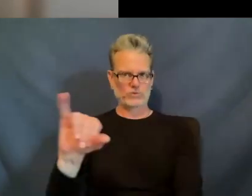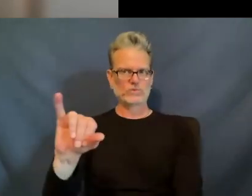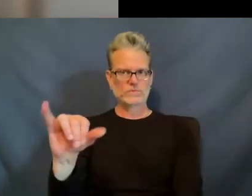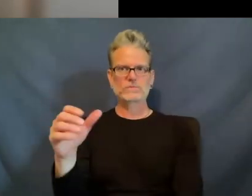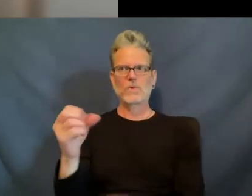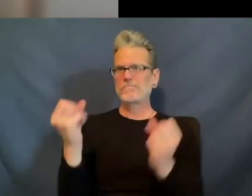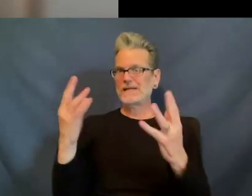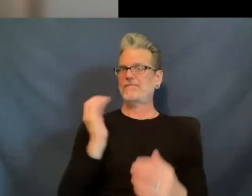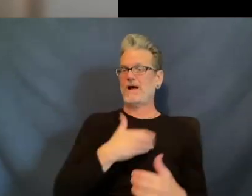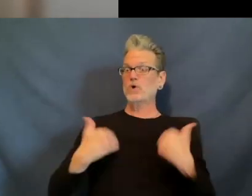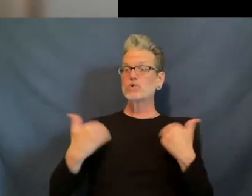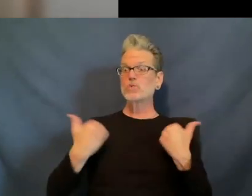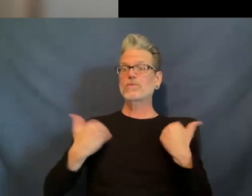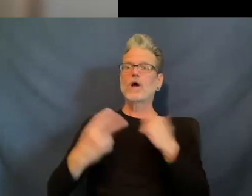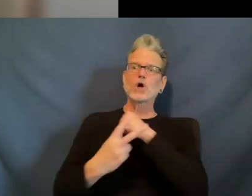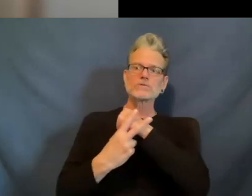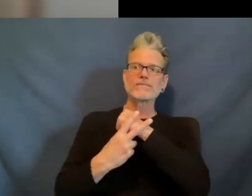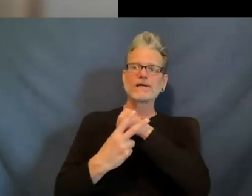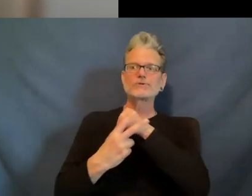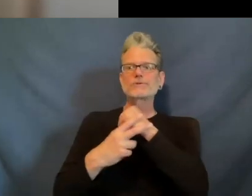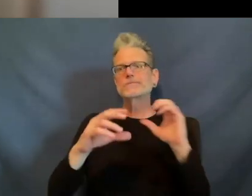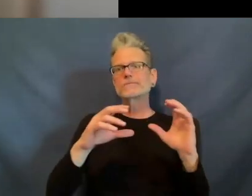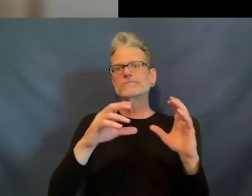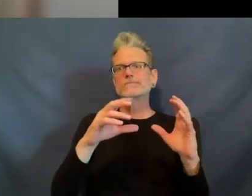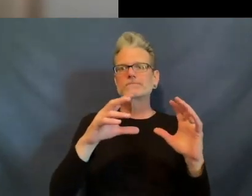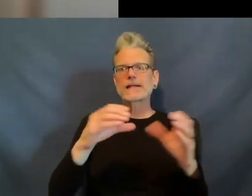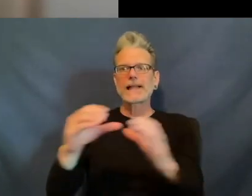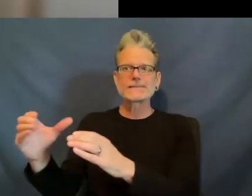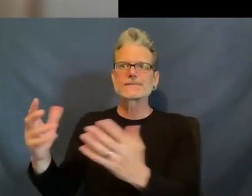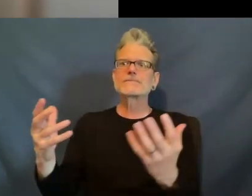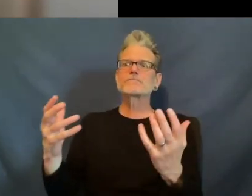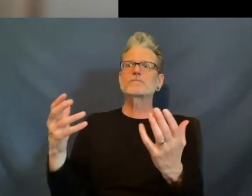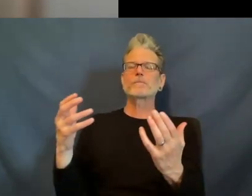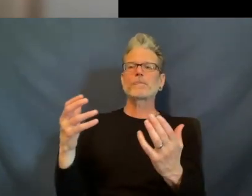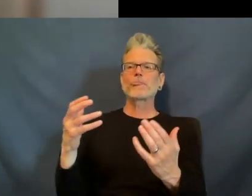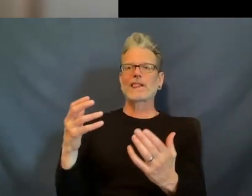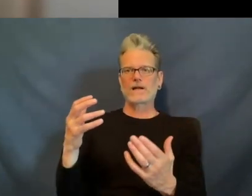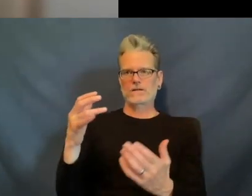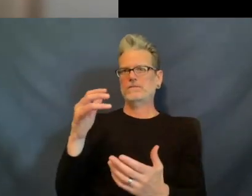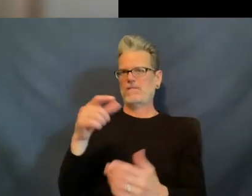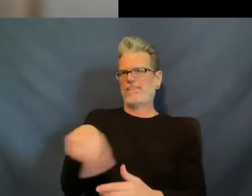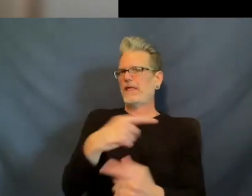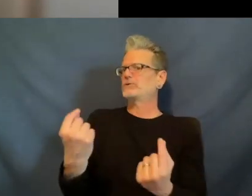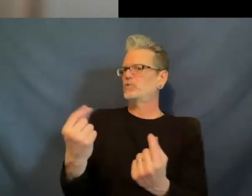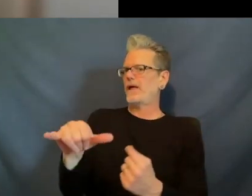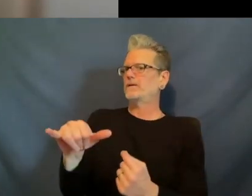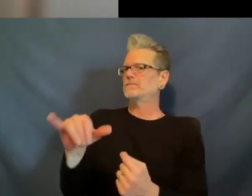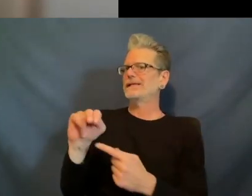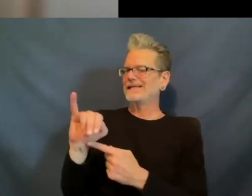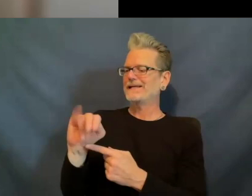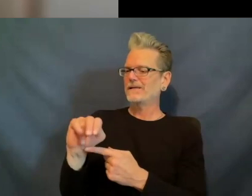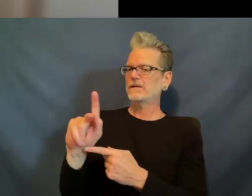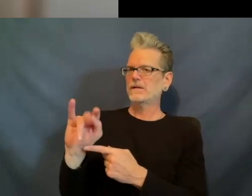youth conservation corps that we work with, that is where some of their in-kind contributions come